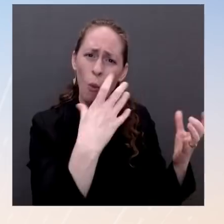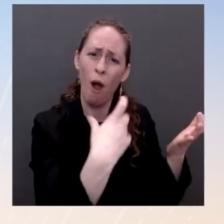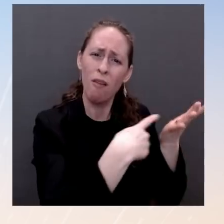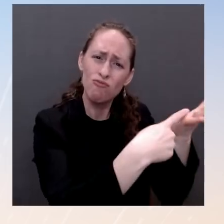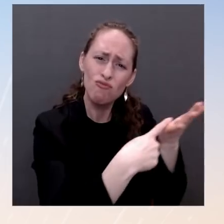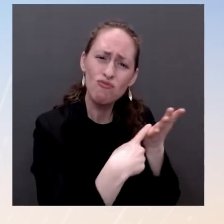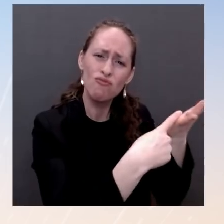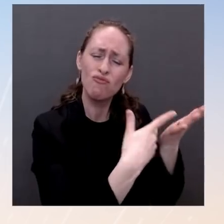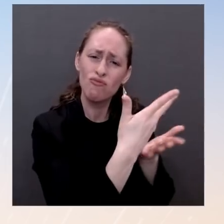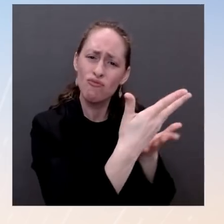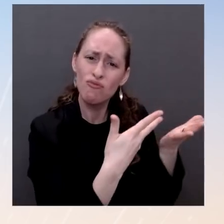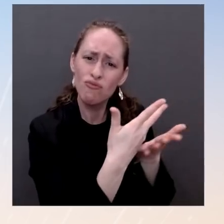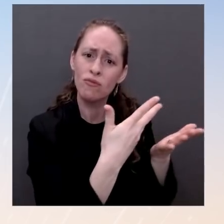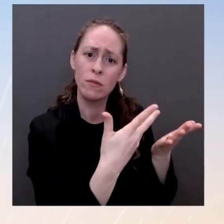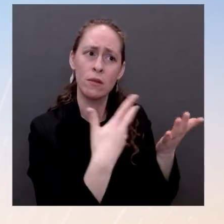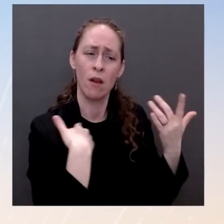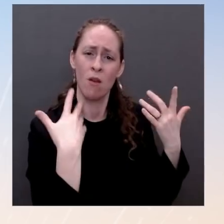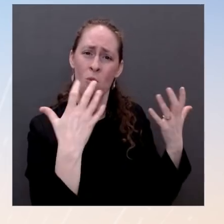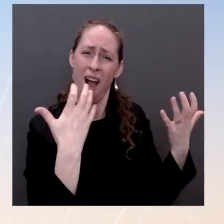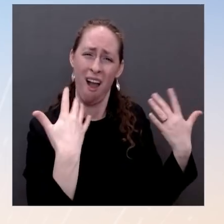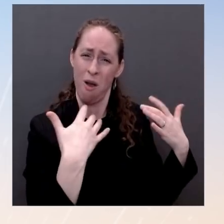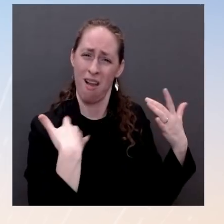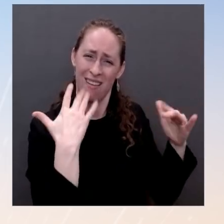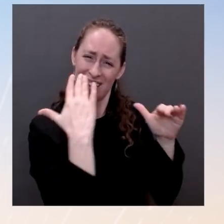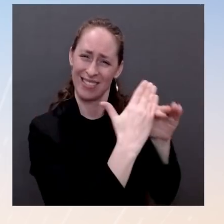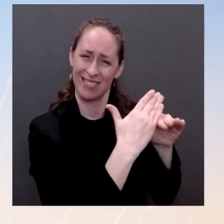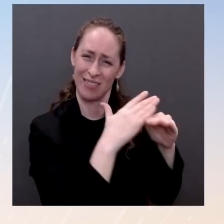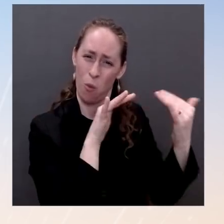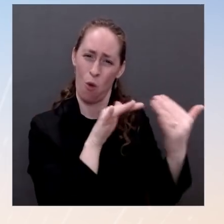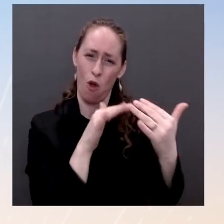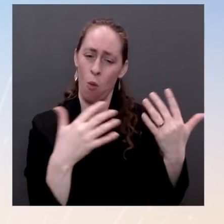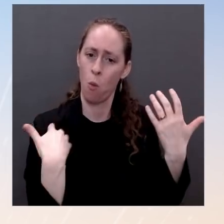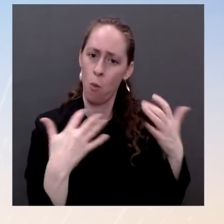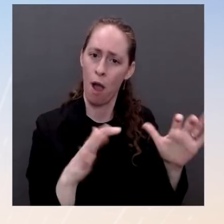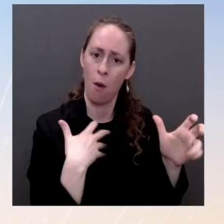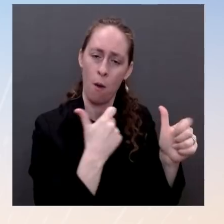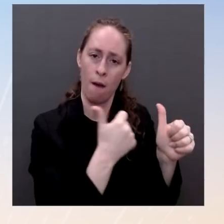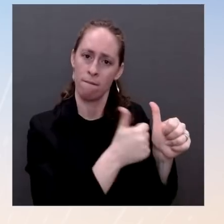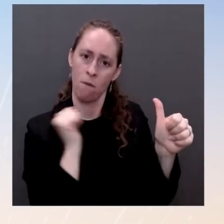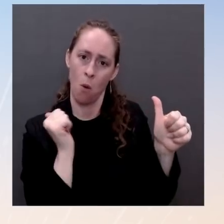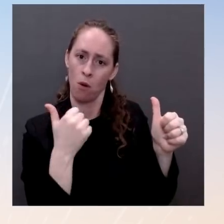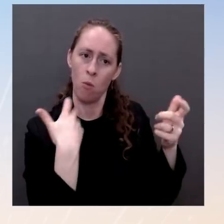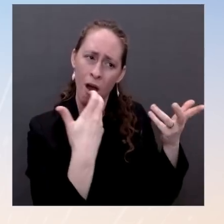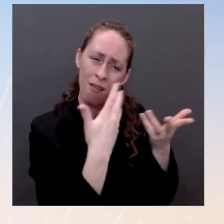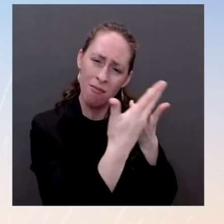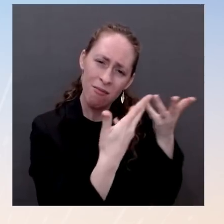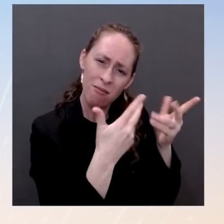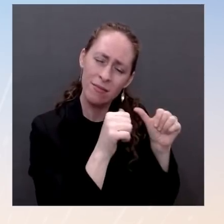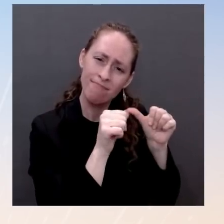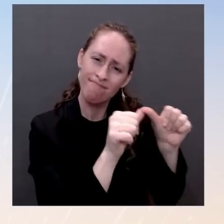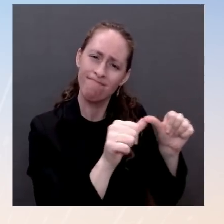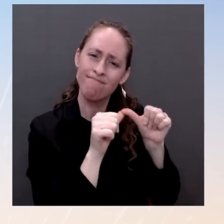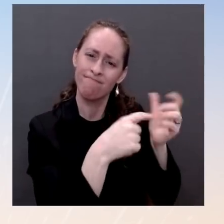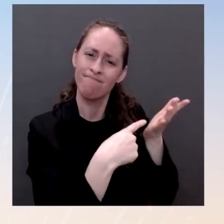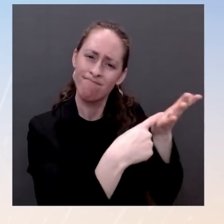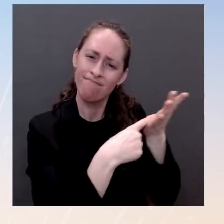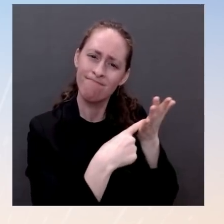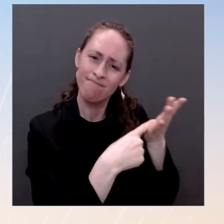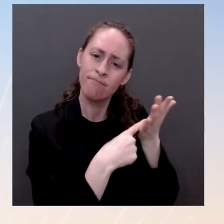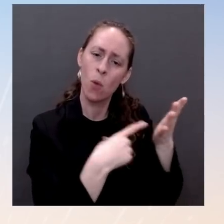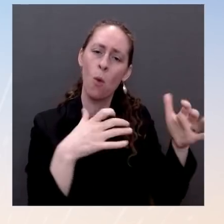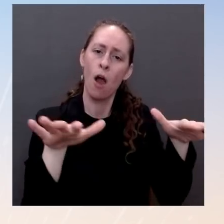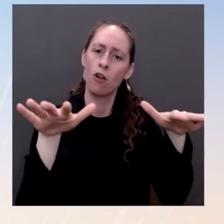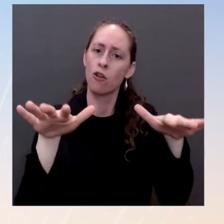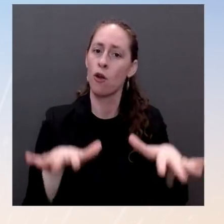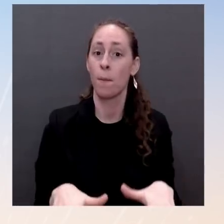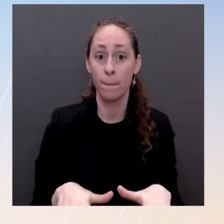open, and we should always look for opportunities to de-escalate. Is there any concern this turns into like a frozen conflict, basically, where troops just